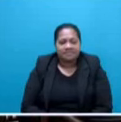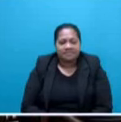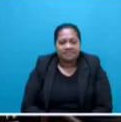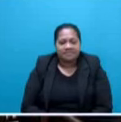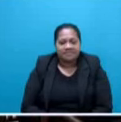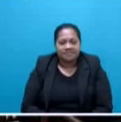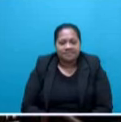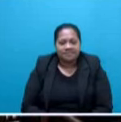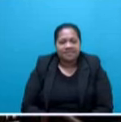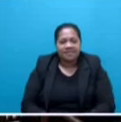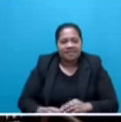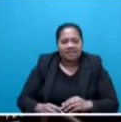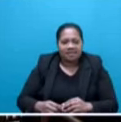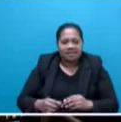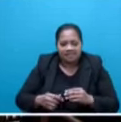I thank the